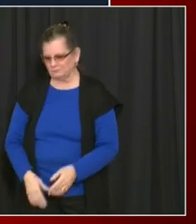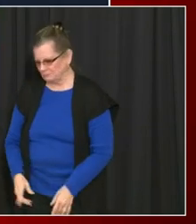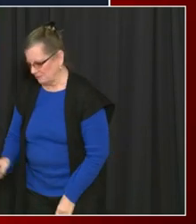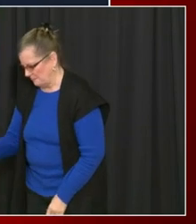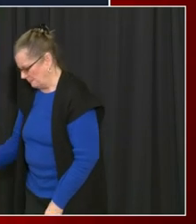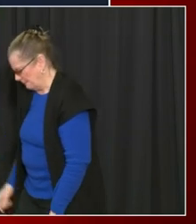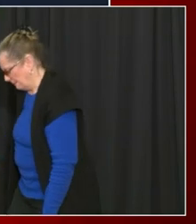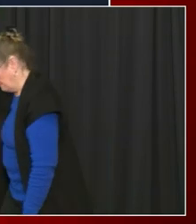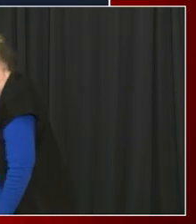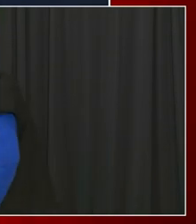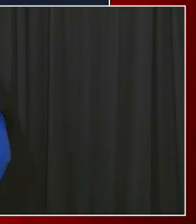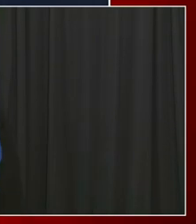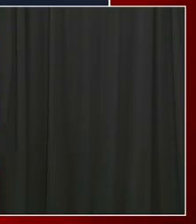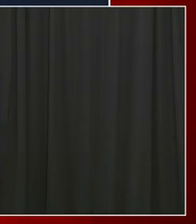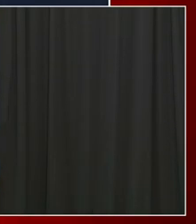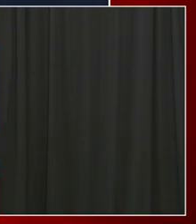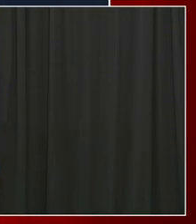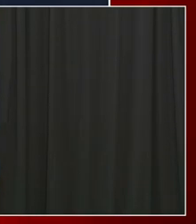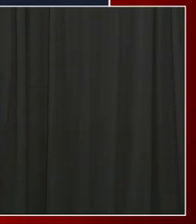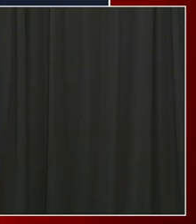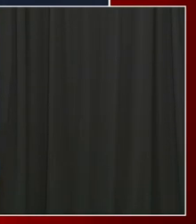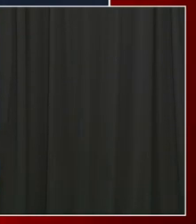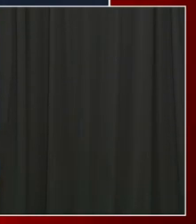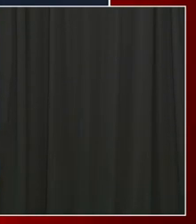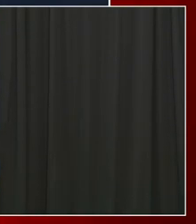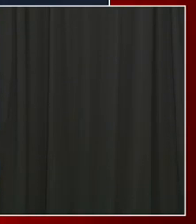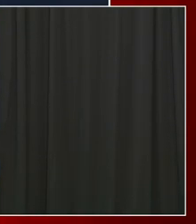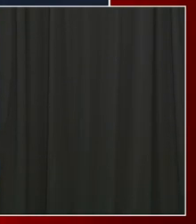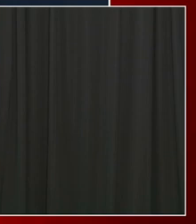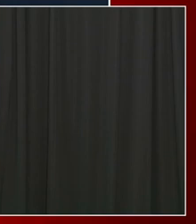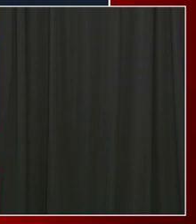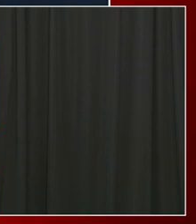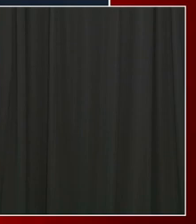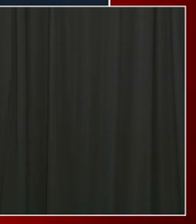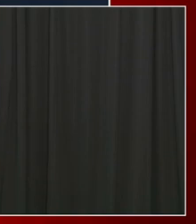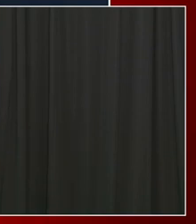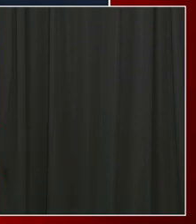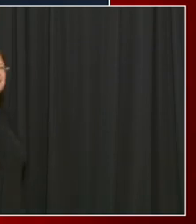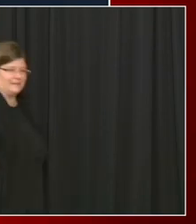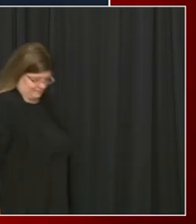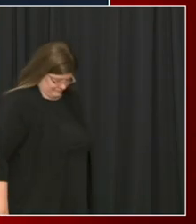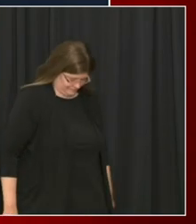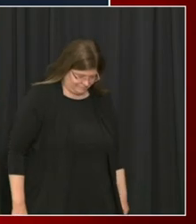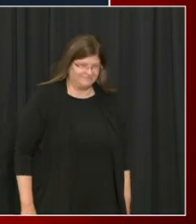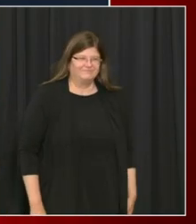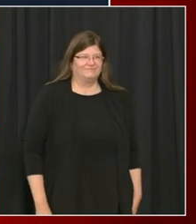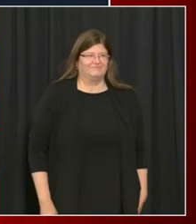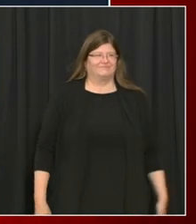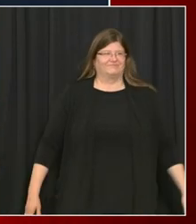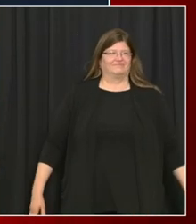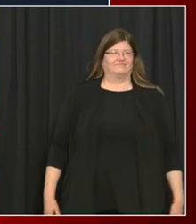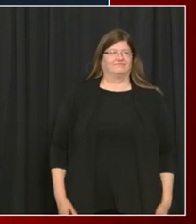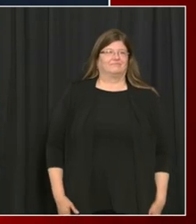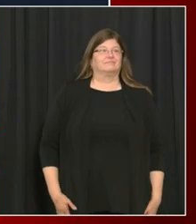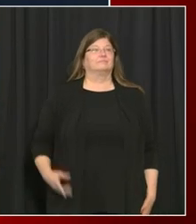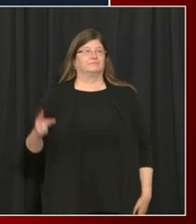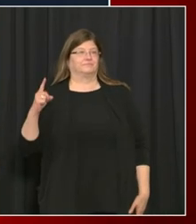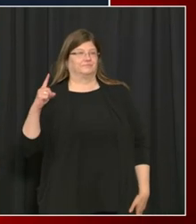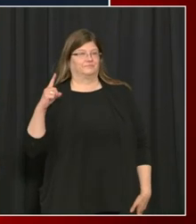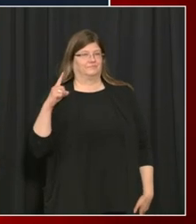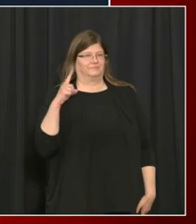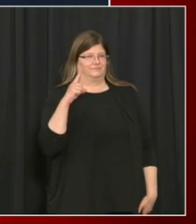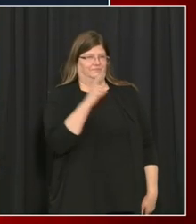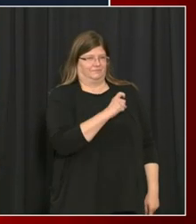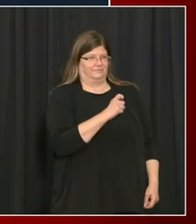Yes. Mayor Bowser, what's included in phase 1 that your task force, that your re-advisory group didn't recommend?